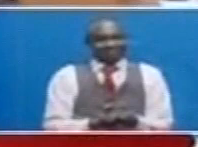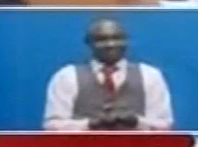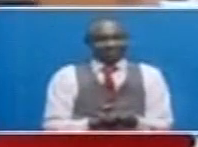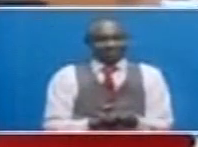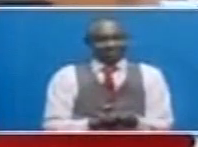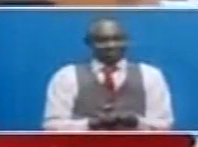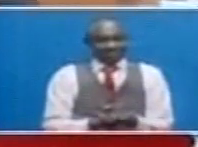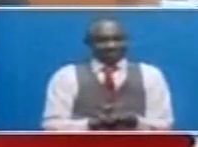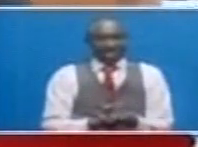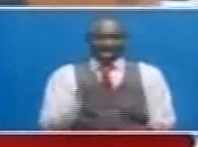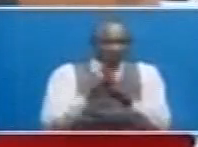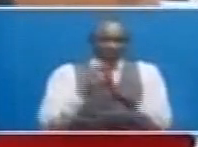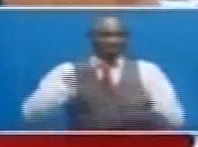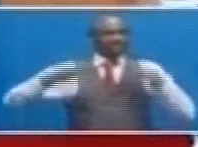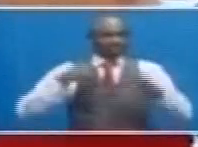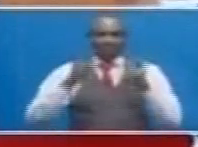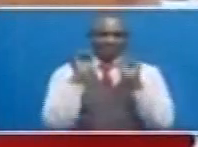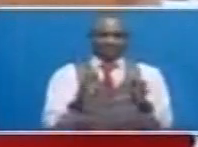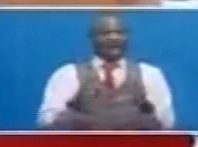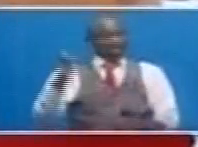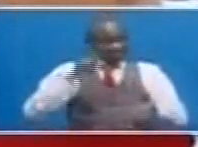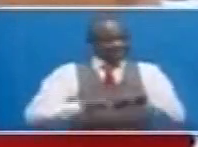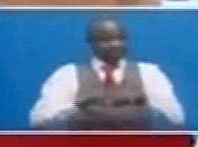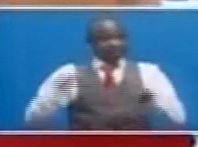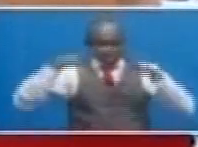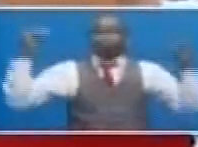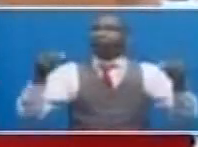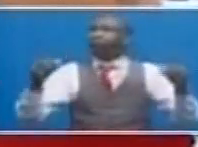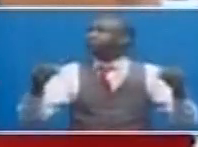so there wasn't a lot of luxury. Sometimes the lights would go out.